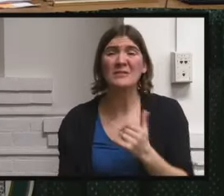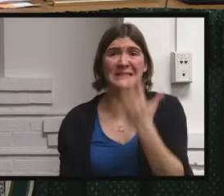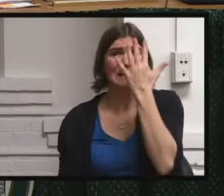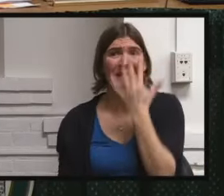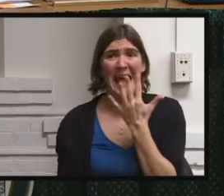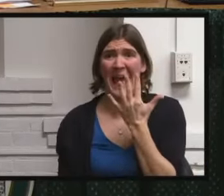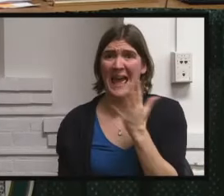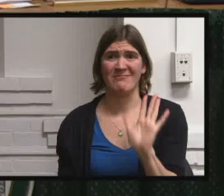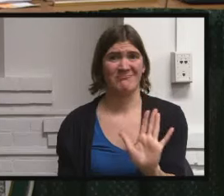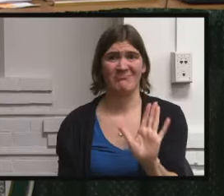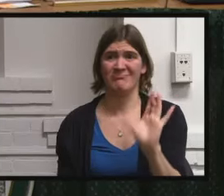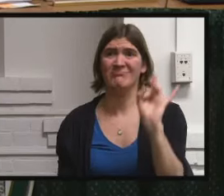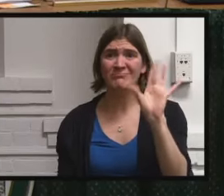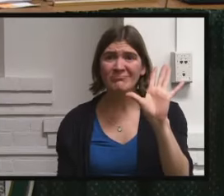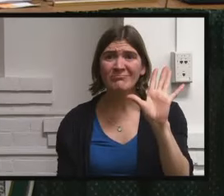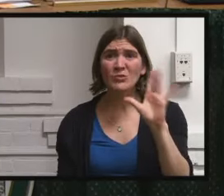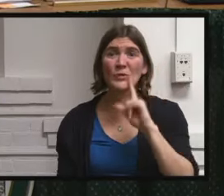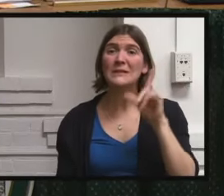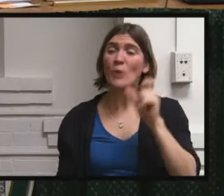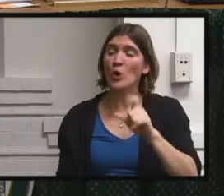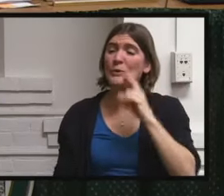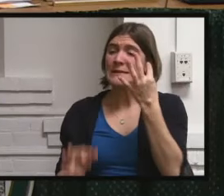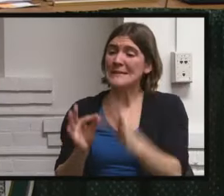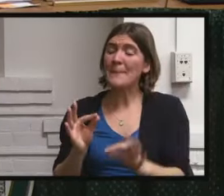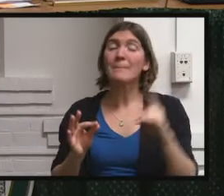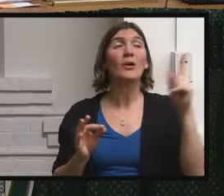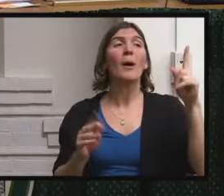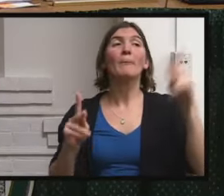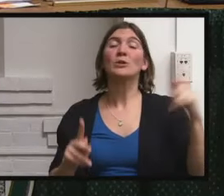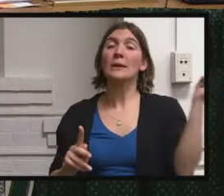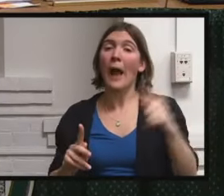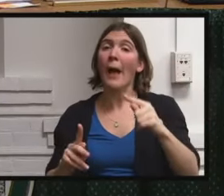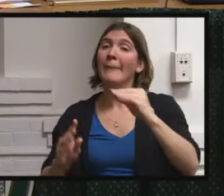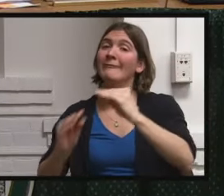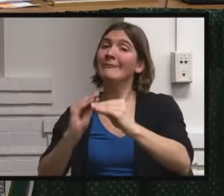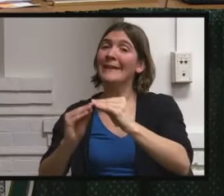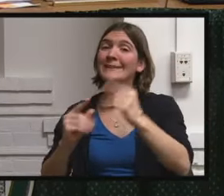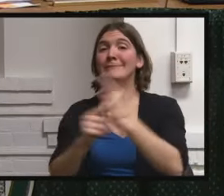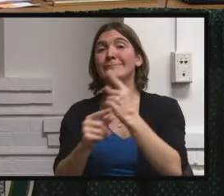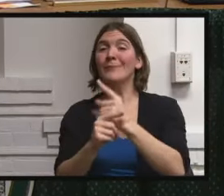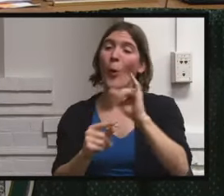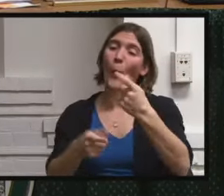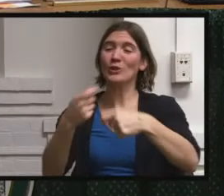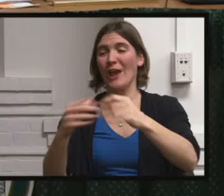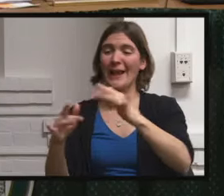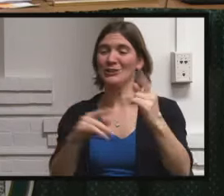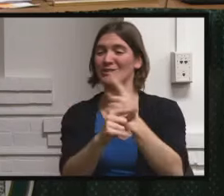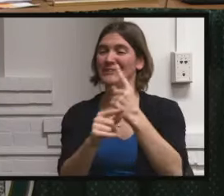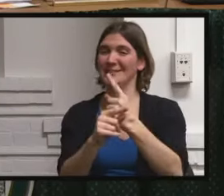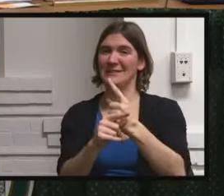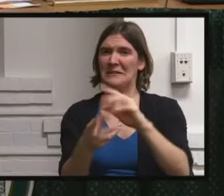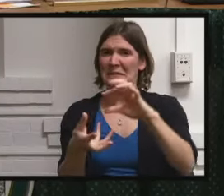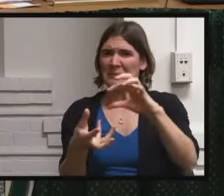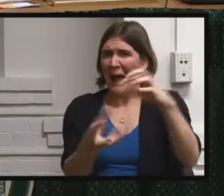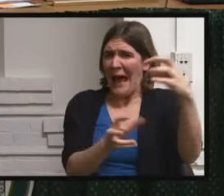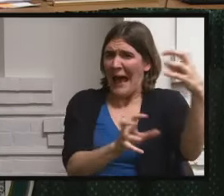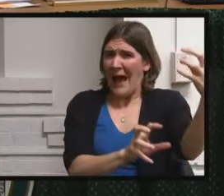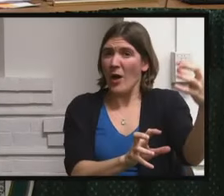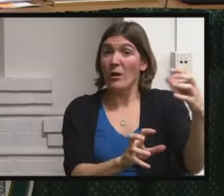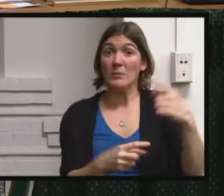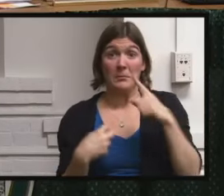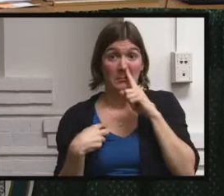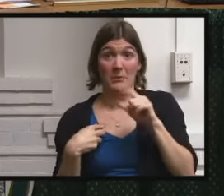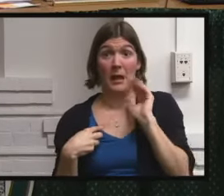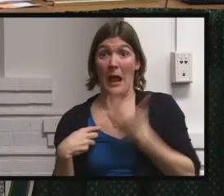unfortunate set of circumstances where something that was meant to be minor routine maintenance, through a contracted third